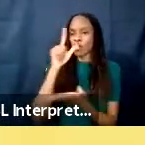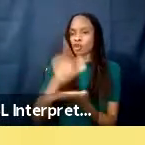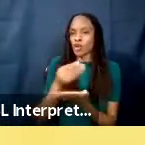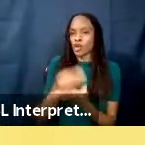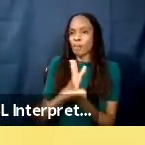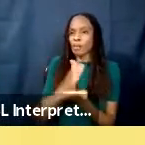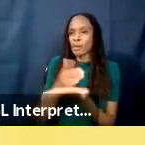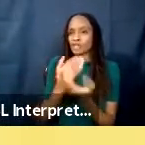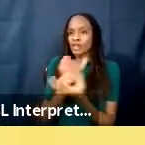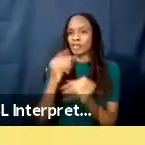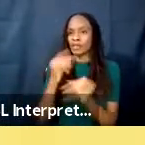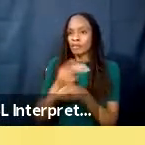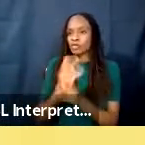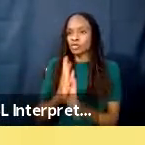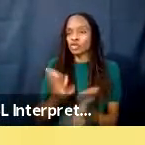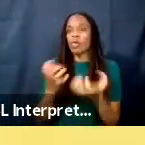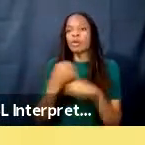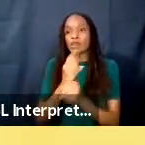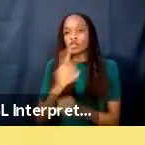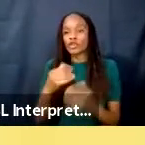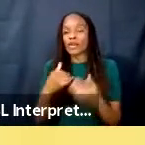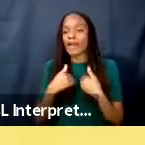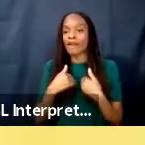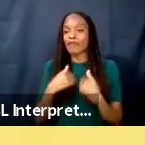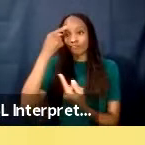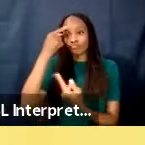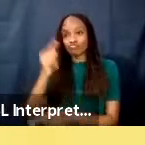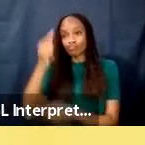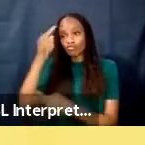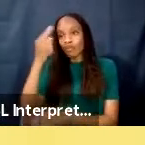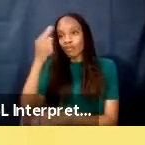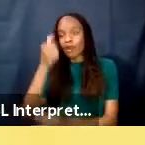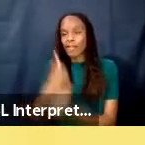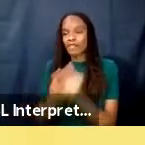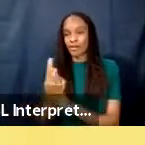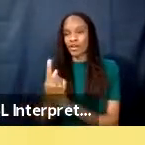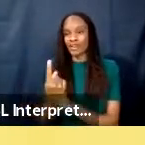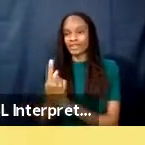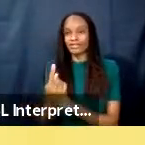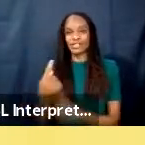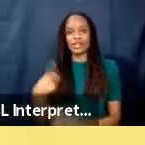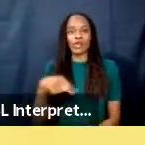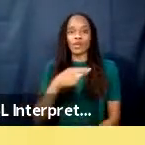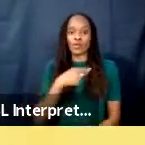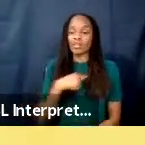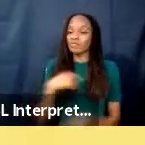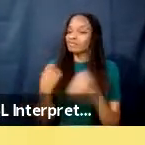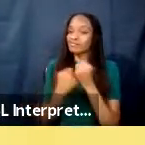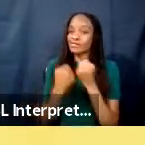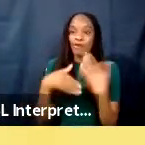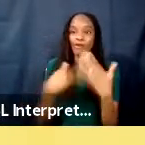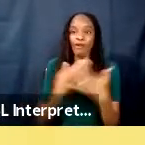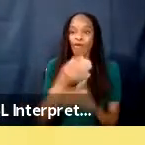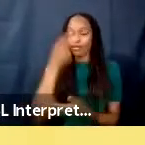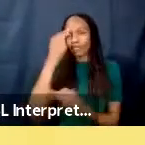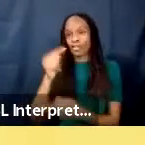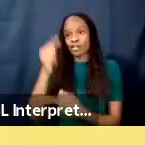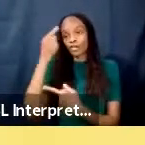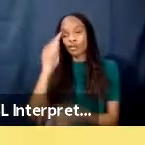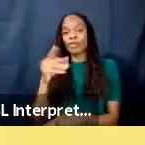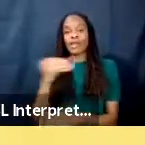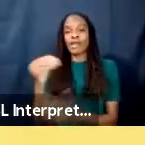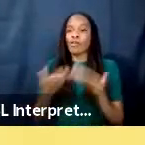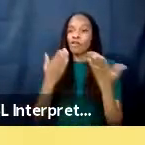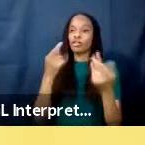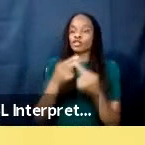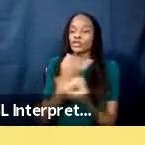producers. We want to make sure that we have an agreement for everyone. So we promulgate all of those agreements and offer them to independent